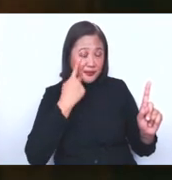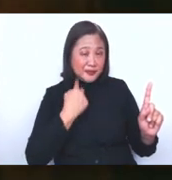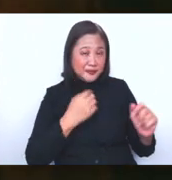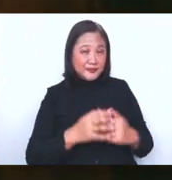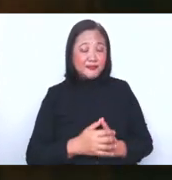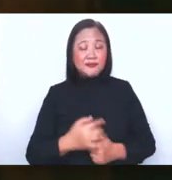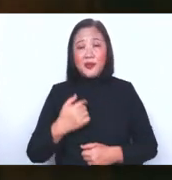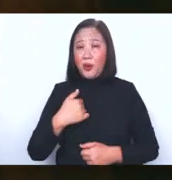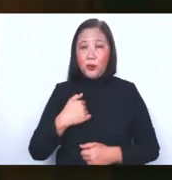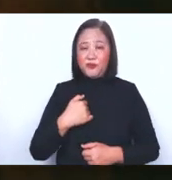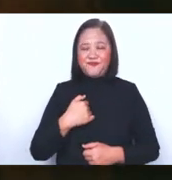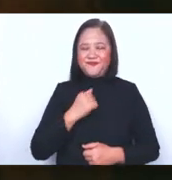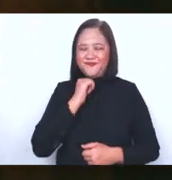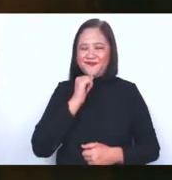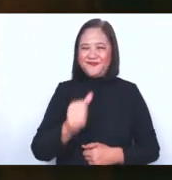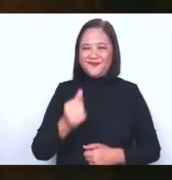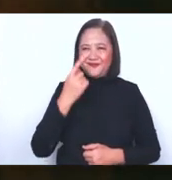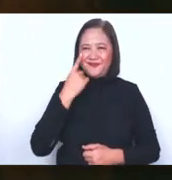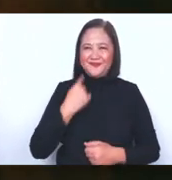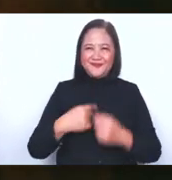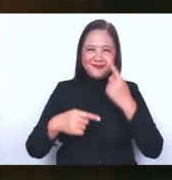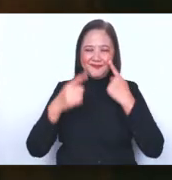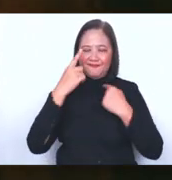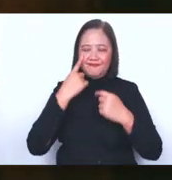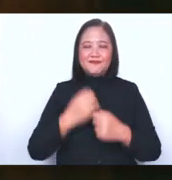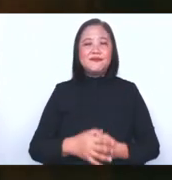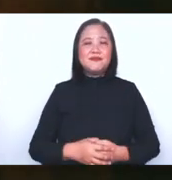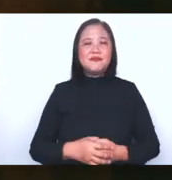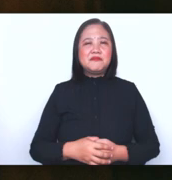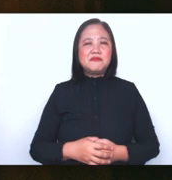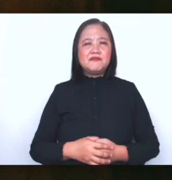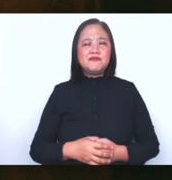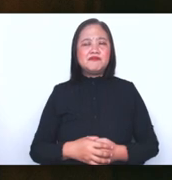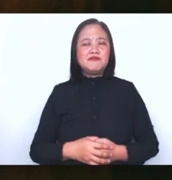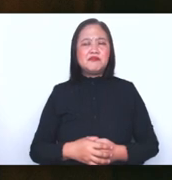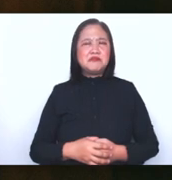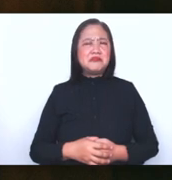Ako hindi na naiiyak. Maski nung